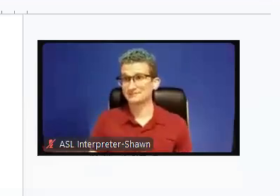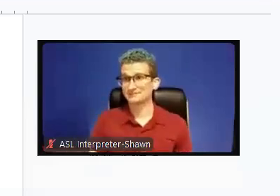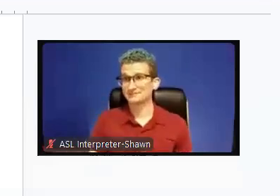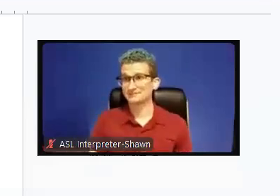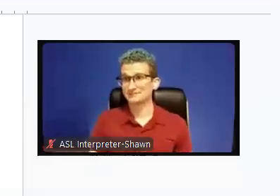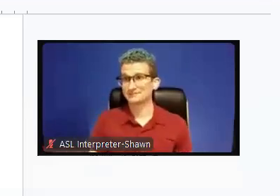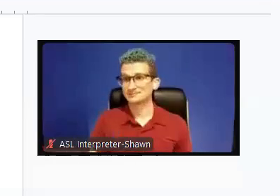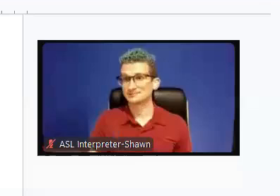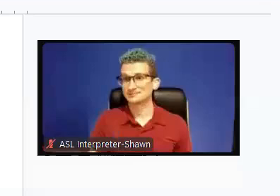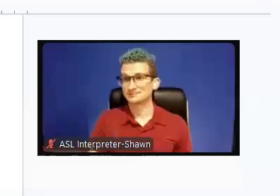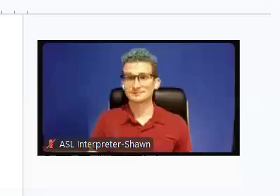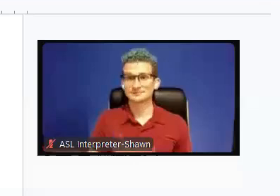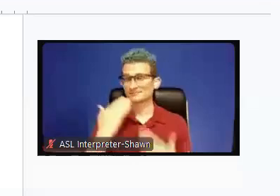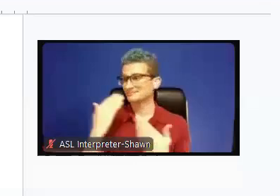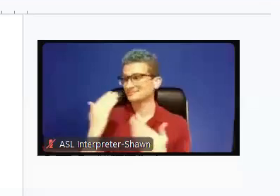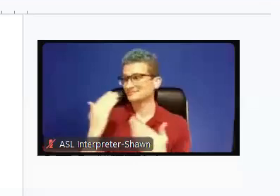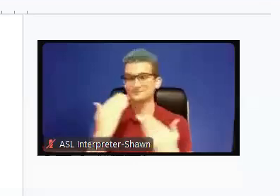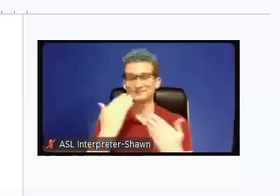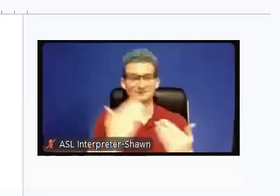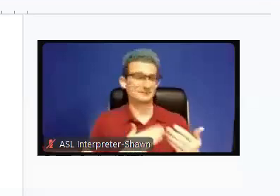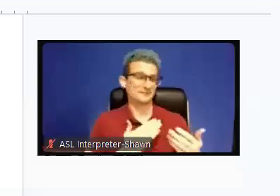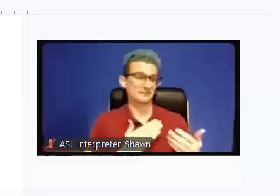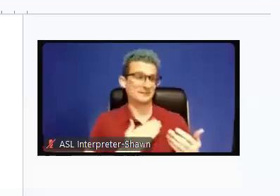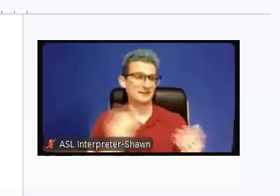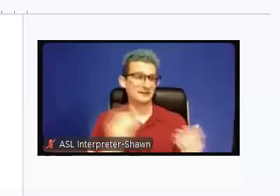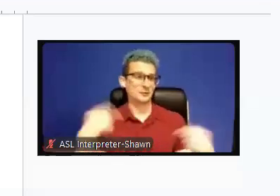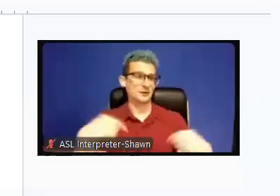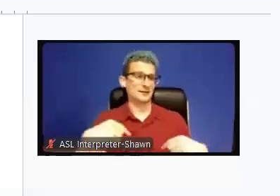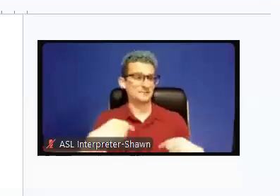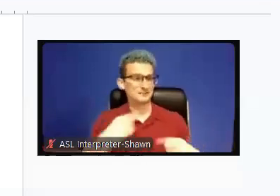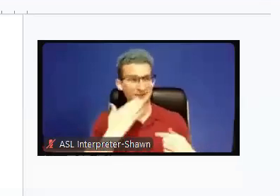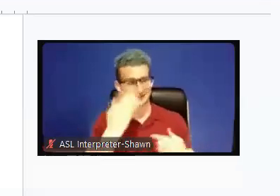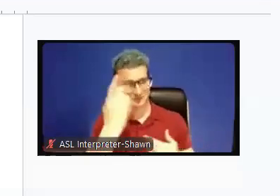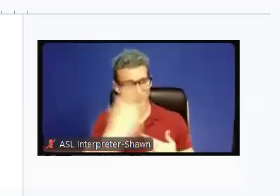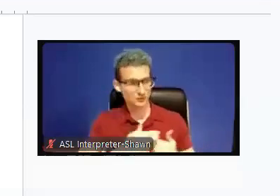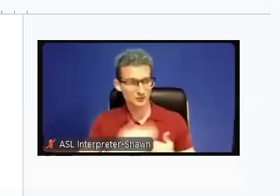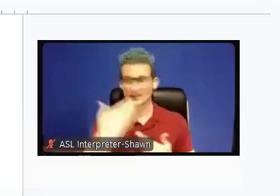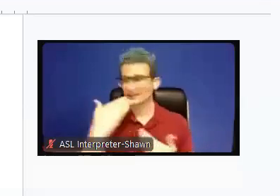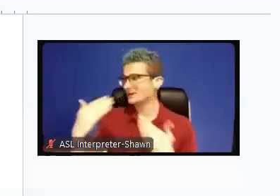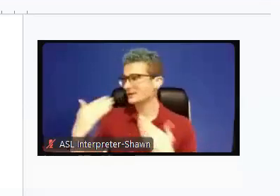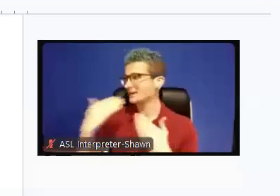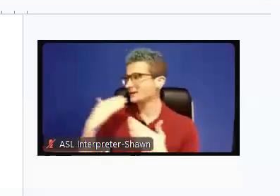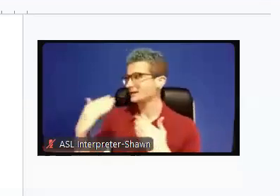Thank you all. Loved having you here. Thanks for joining. Thanks, everybody. Yeah, have a great